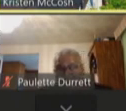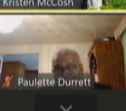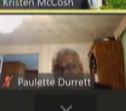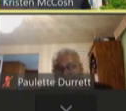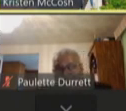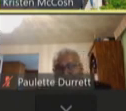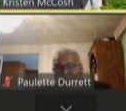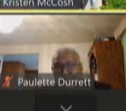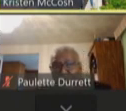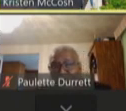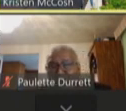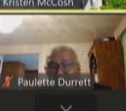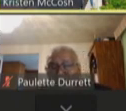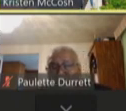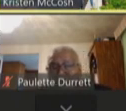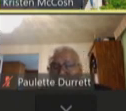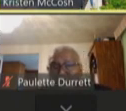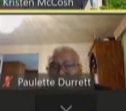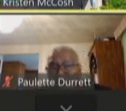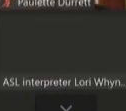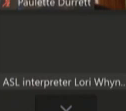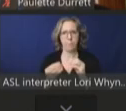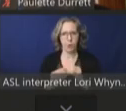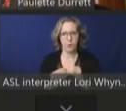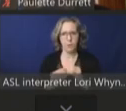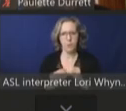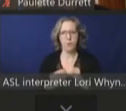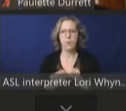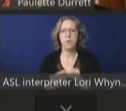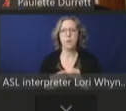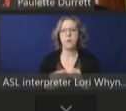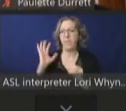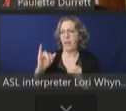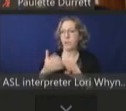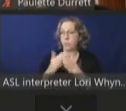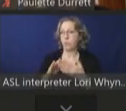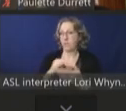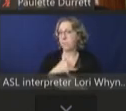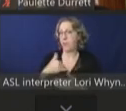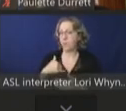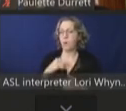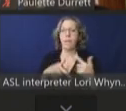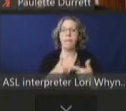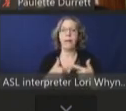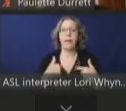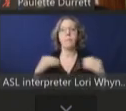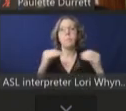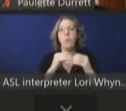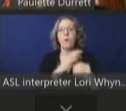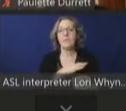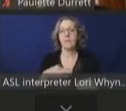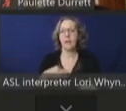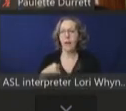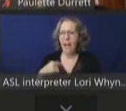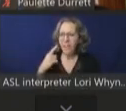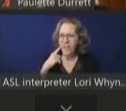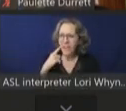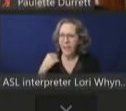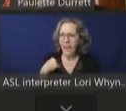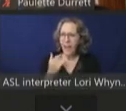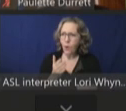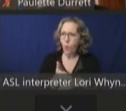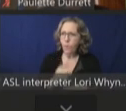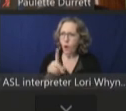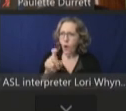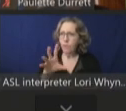event. Those were the numbers of community members, and then we had a lot more staff. I think at one point I heard there were over 150 people on